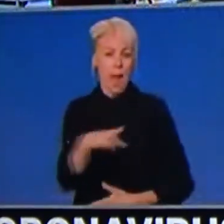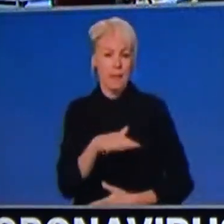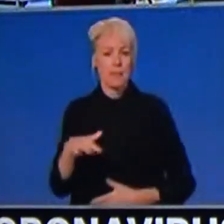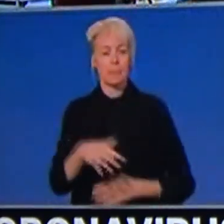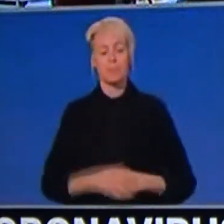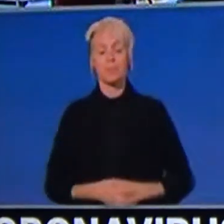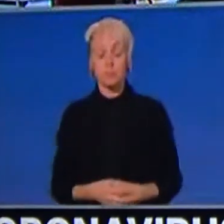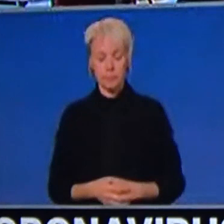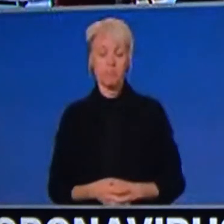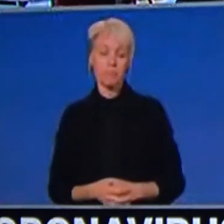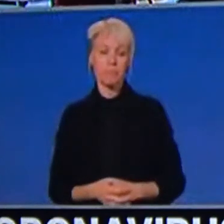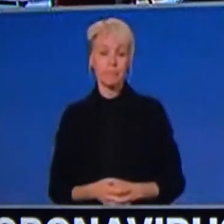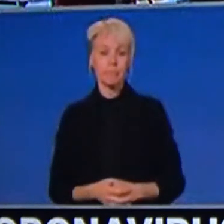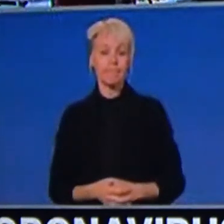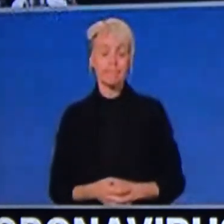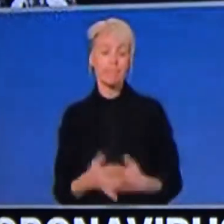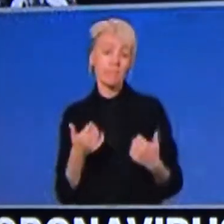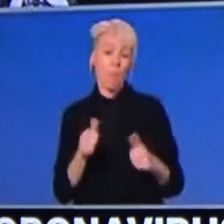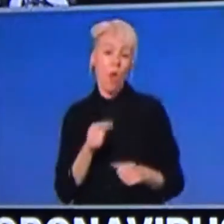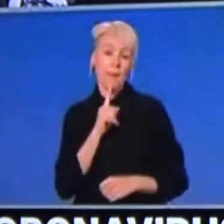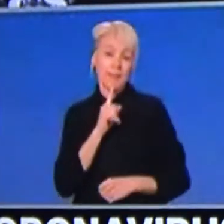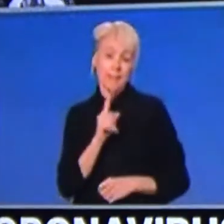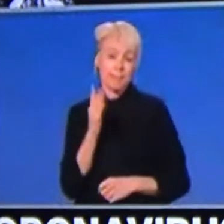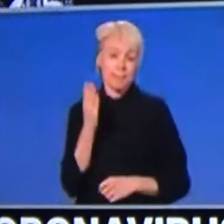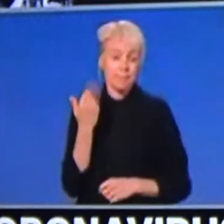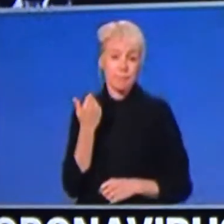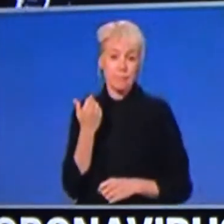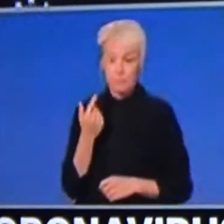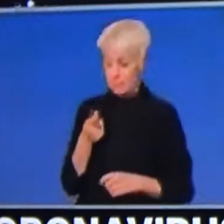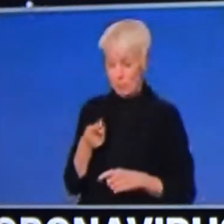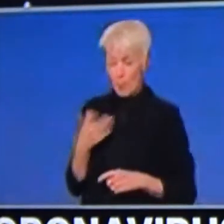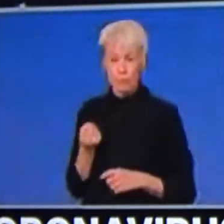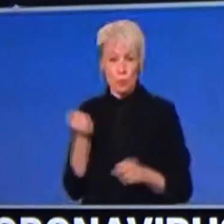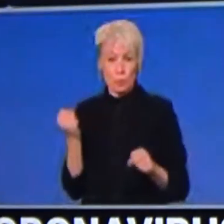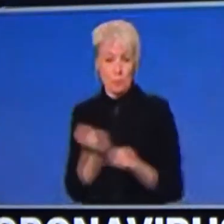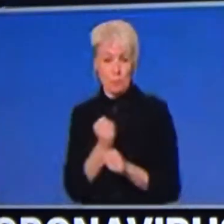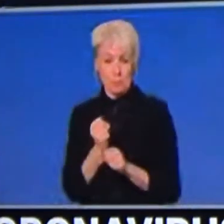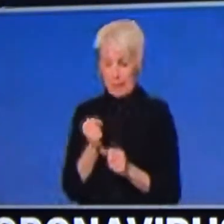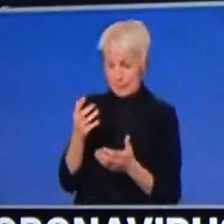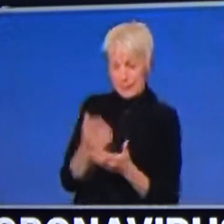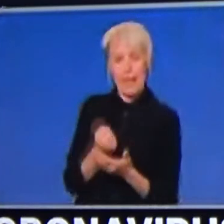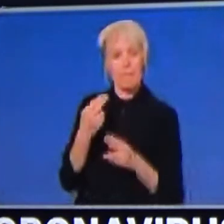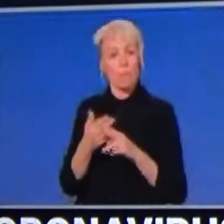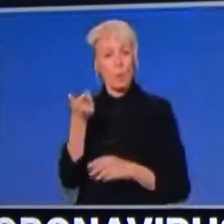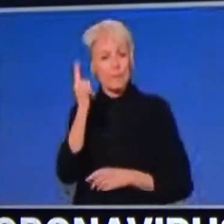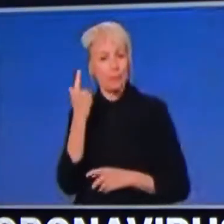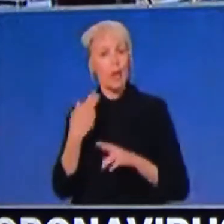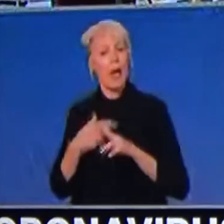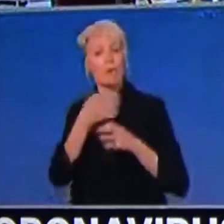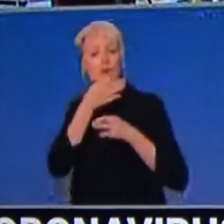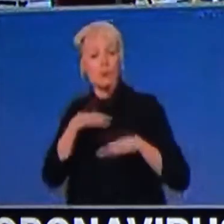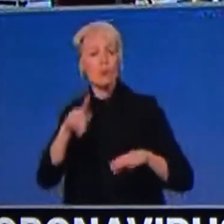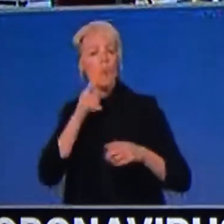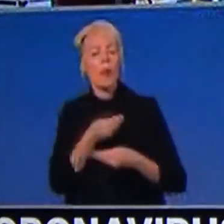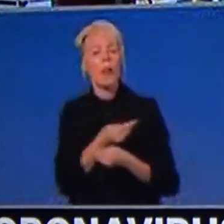issues. And as I said, they're set out there, first aid arrangements, it's a pretty exhaustive list, so but you'll have that in very, very shortly.